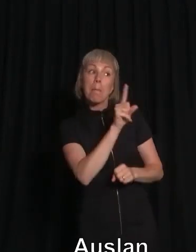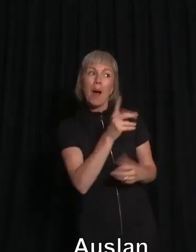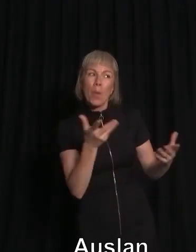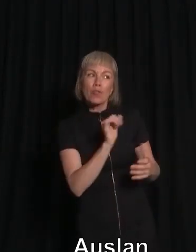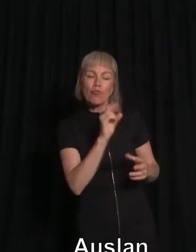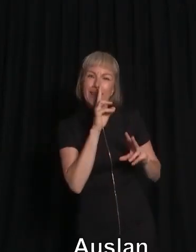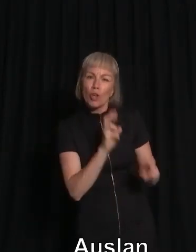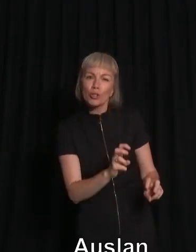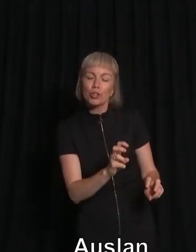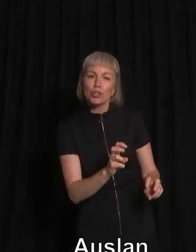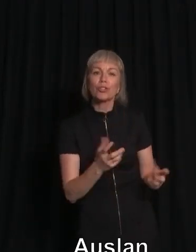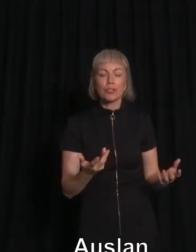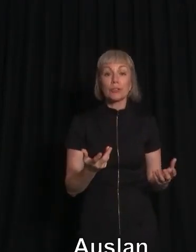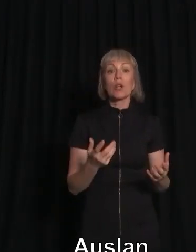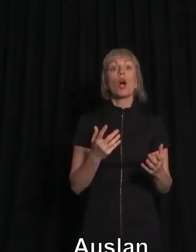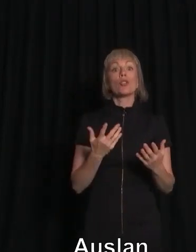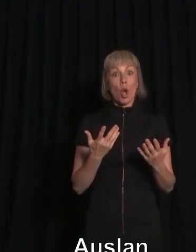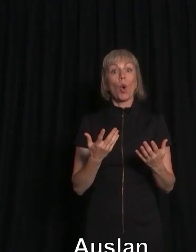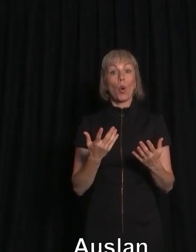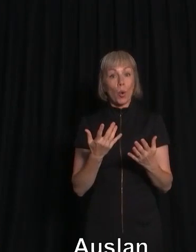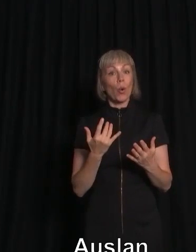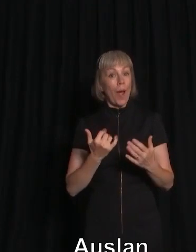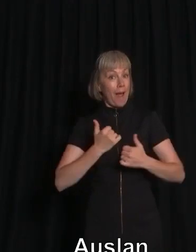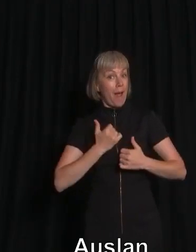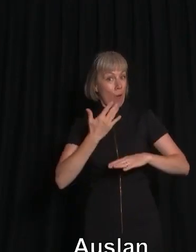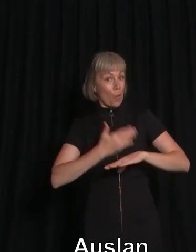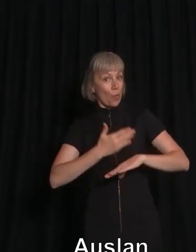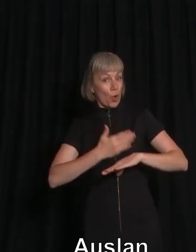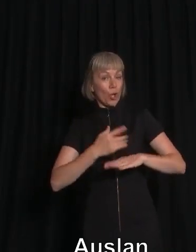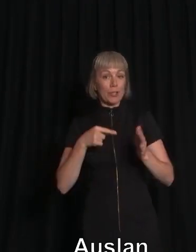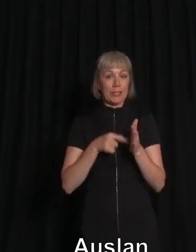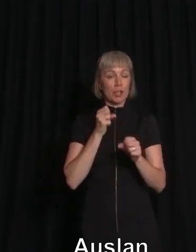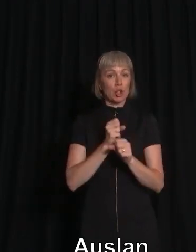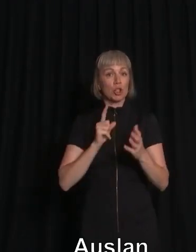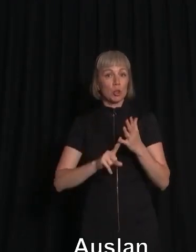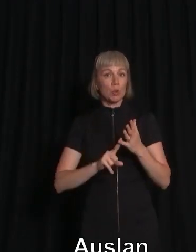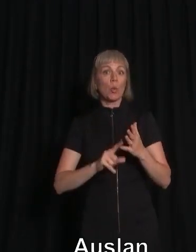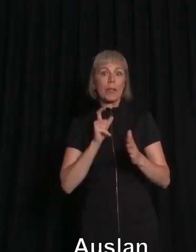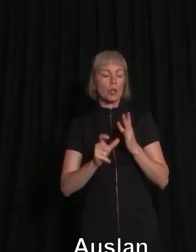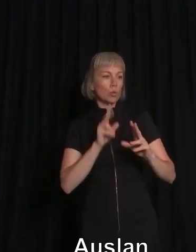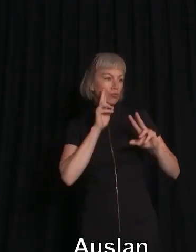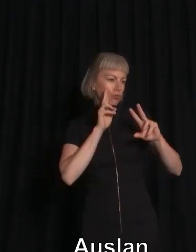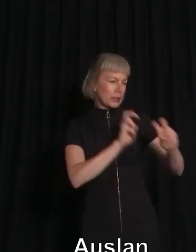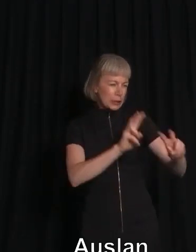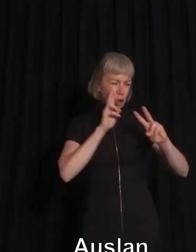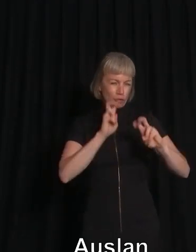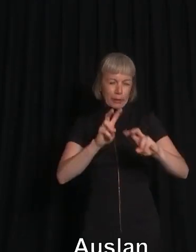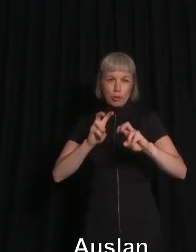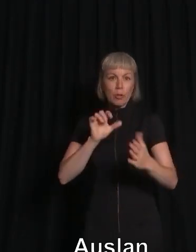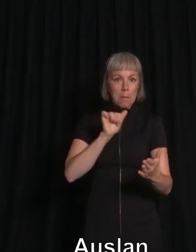the research? So, part of the work that TGEU does is research and put stuff